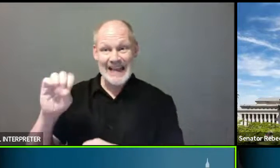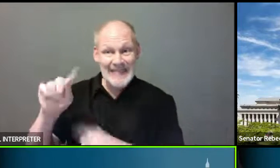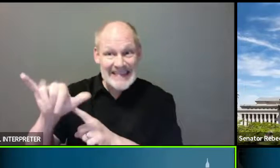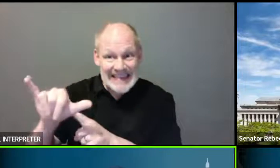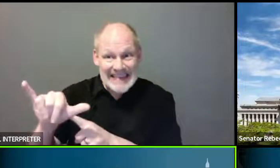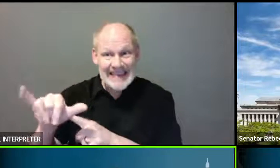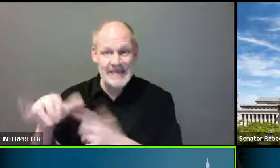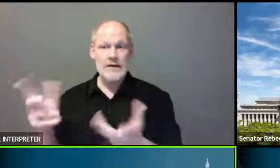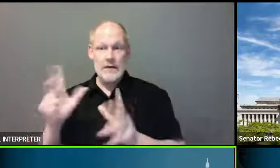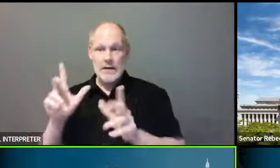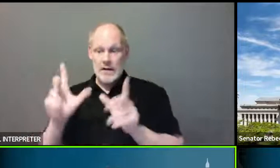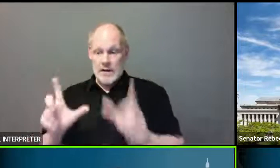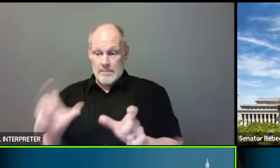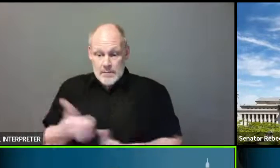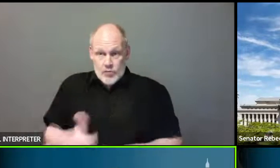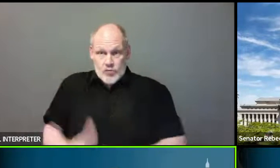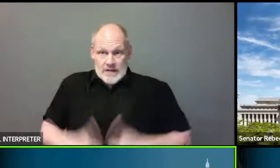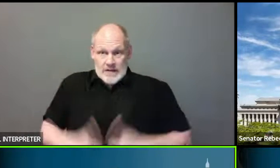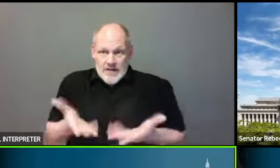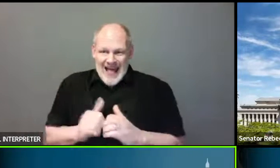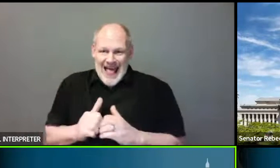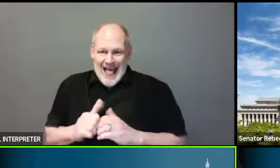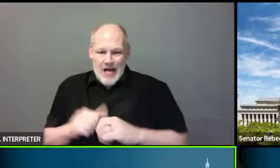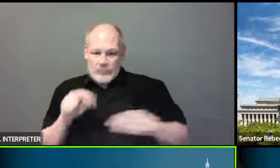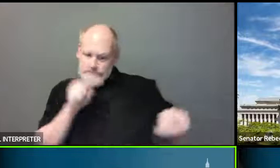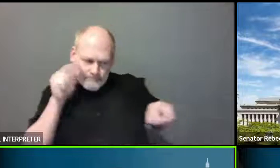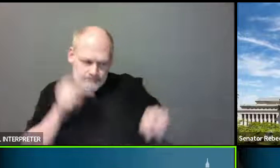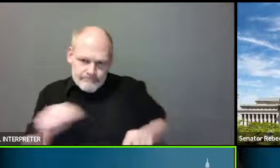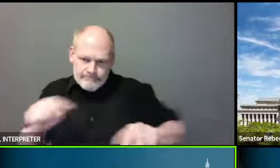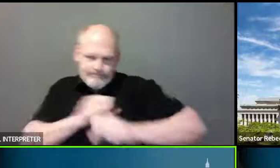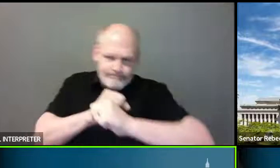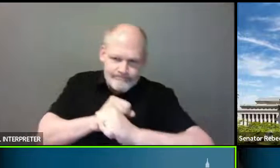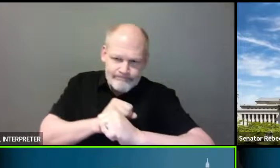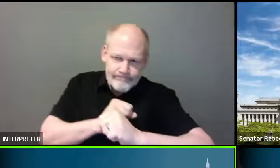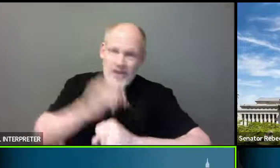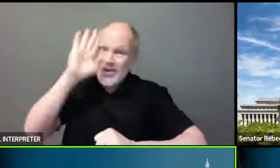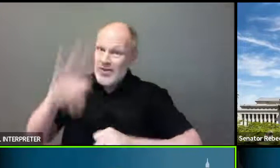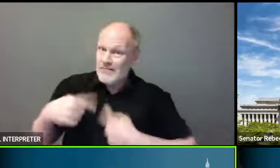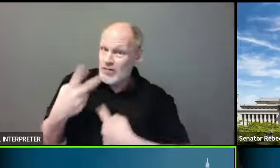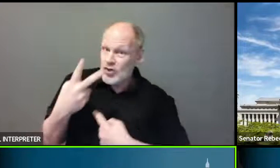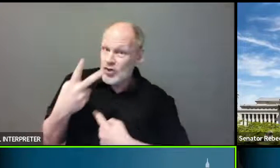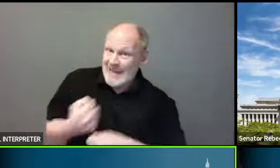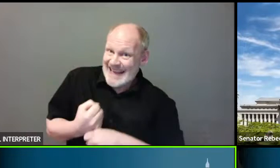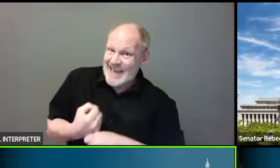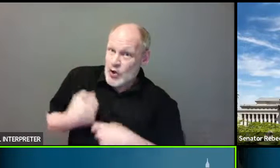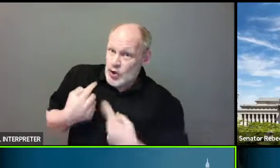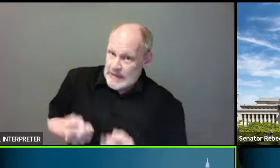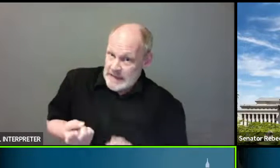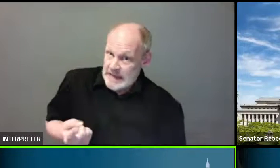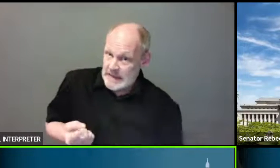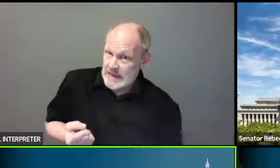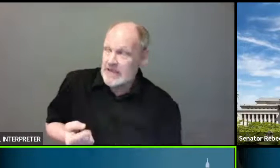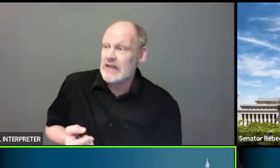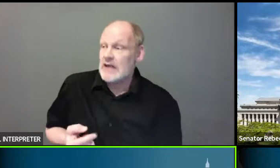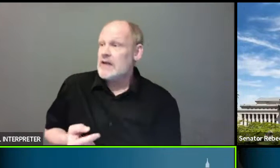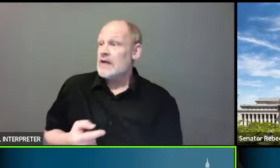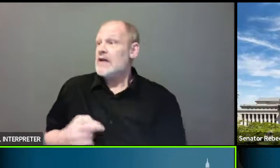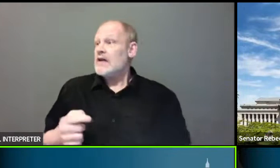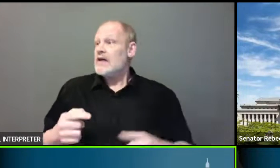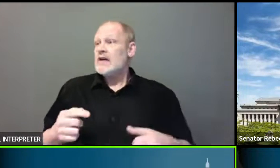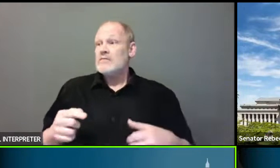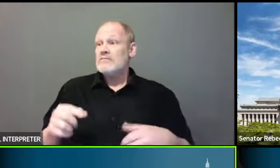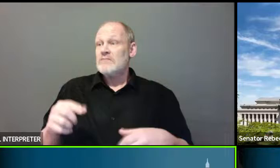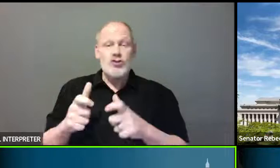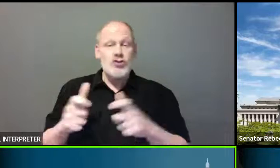what our international district has gone through over the last 2 years with rising Asian hate, with